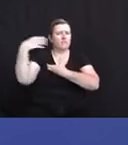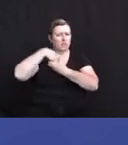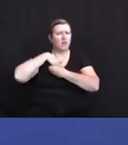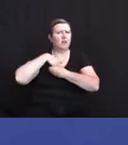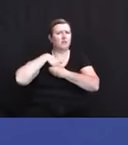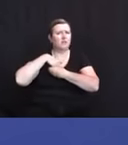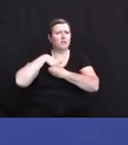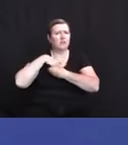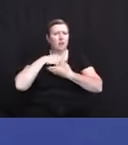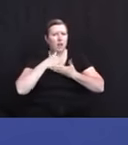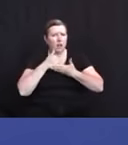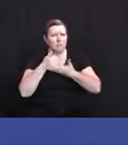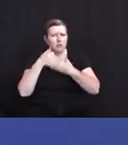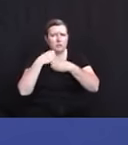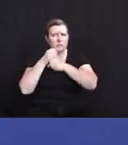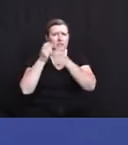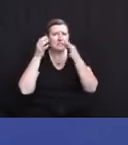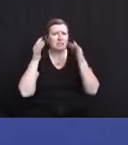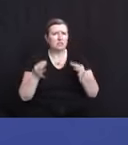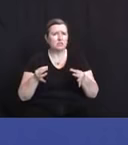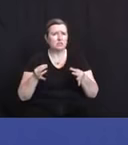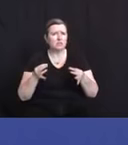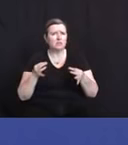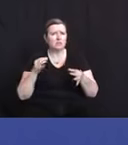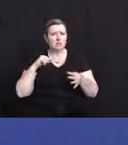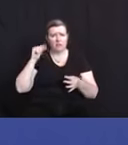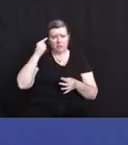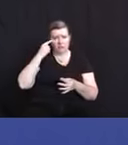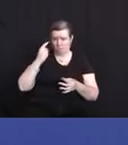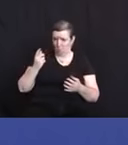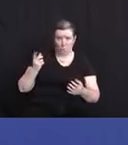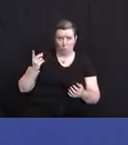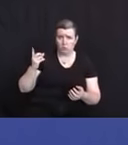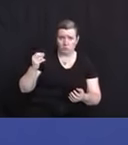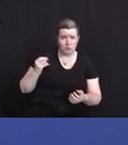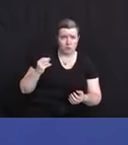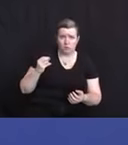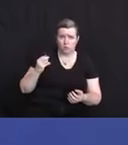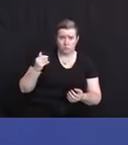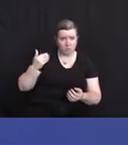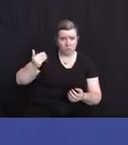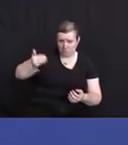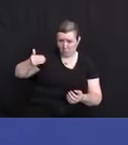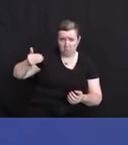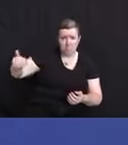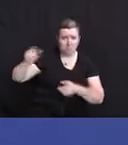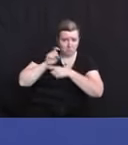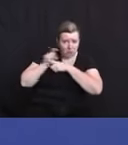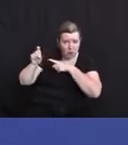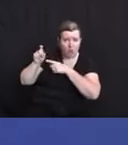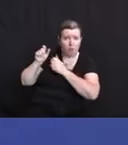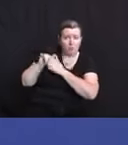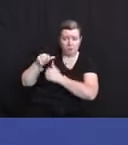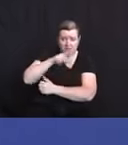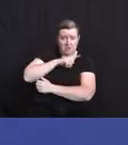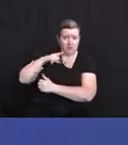extremely transparent and open. We have regular calls with legislators, both as a group as well as individuals, and